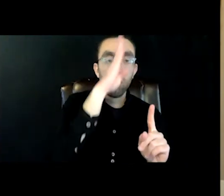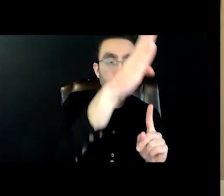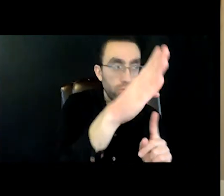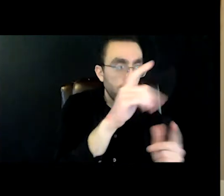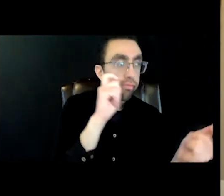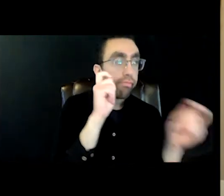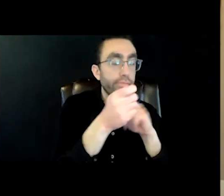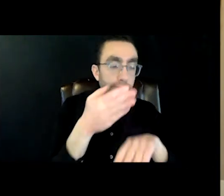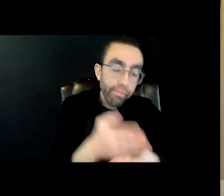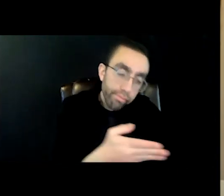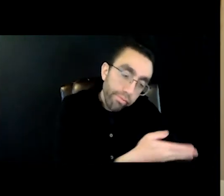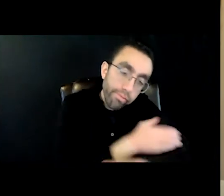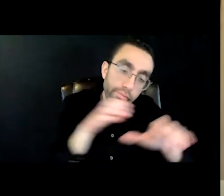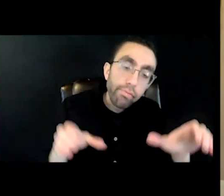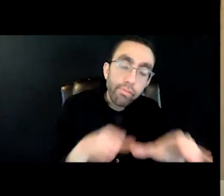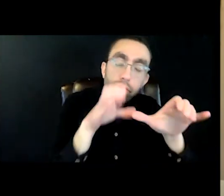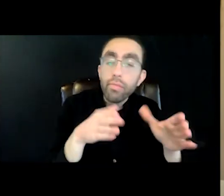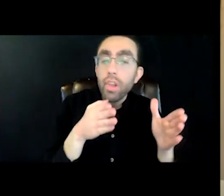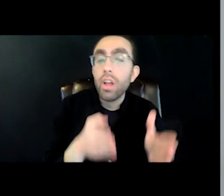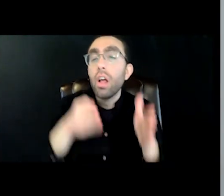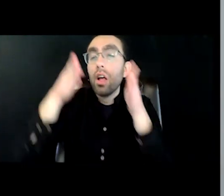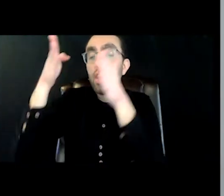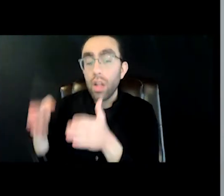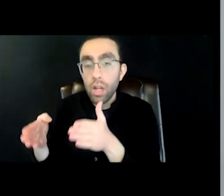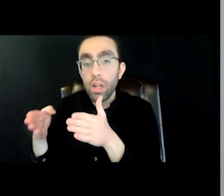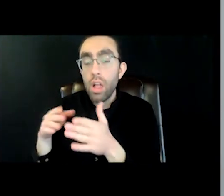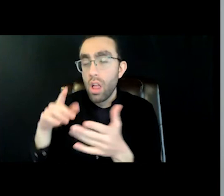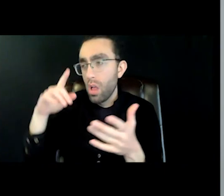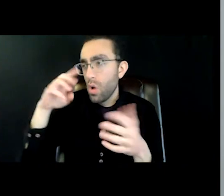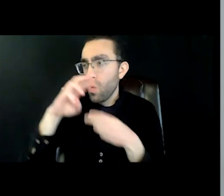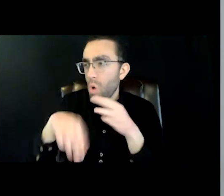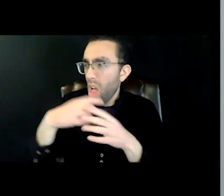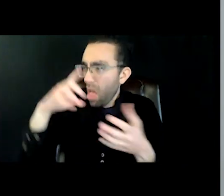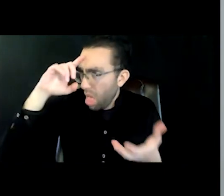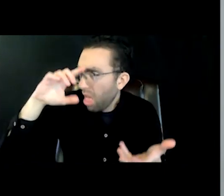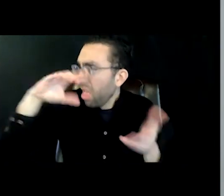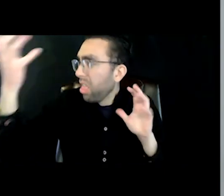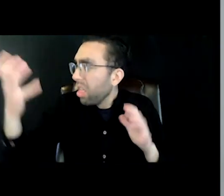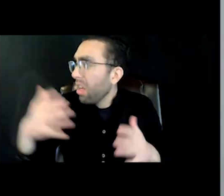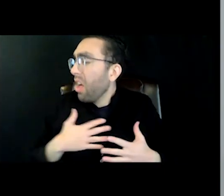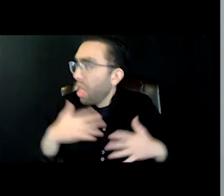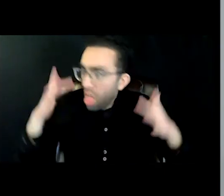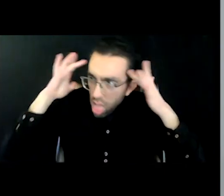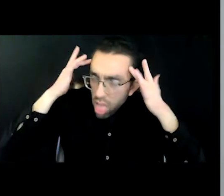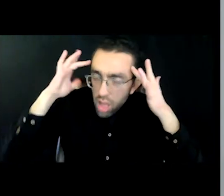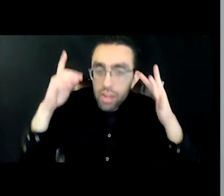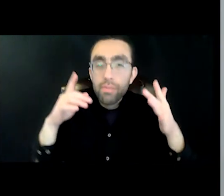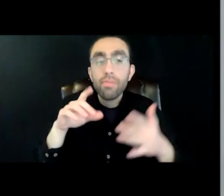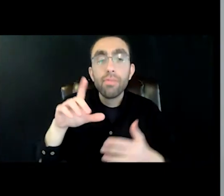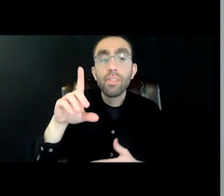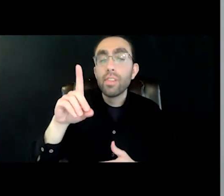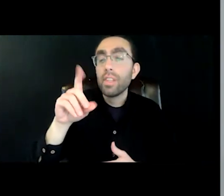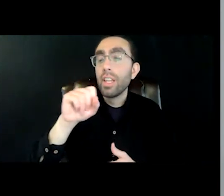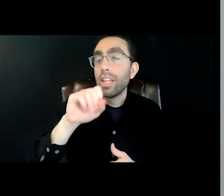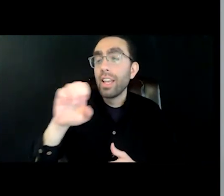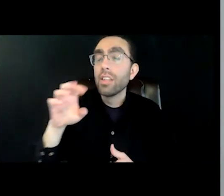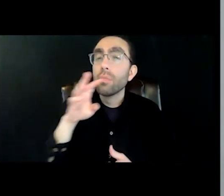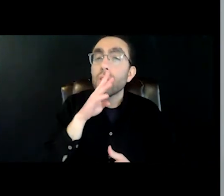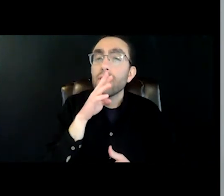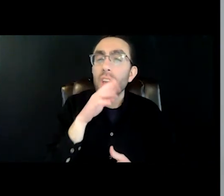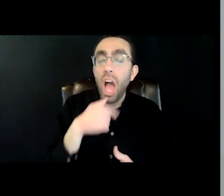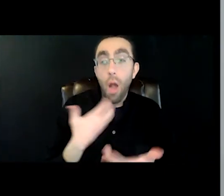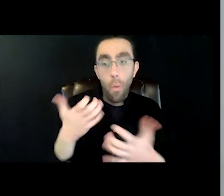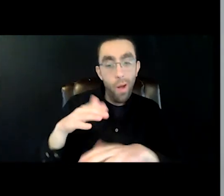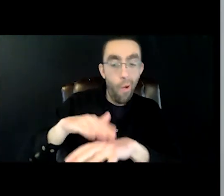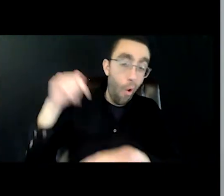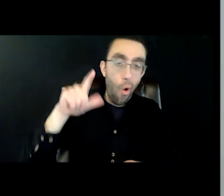in first? Daisee, I see you unmuted yourself. I was gonna call on Loren because I think she always gets the engines turning for us and brings